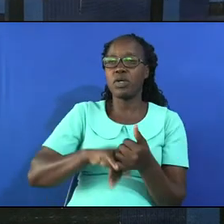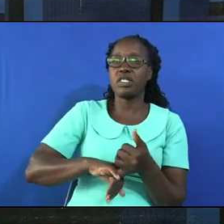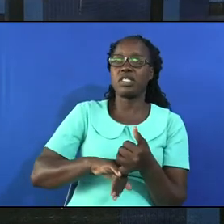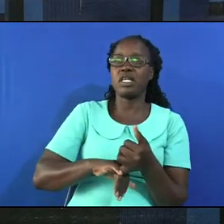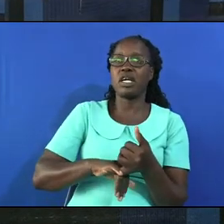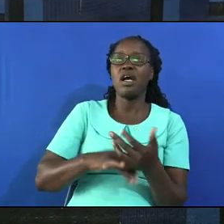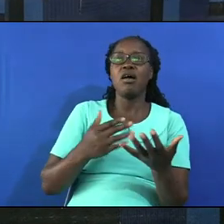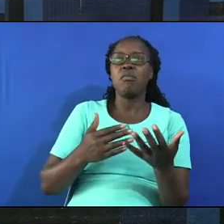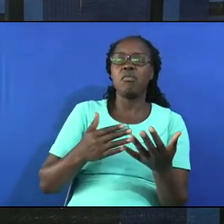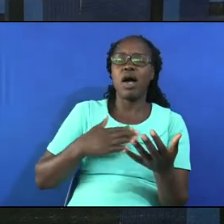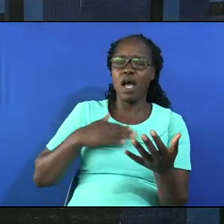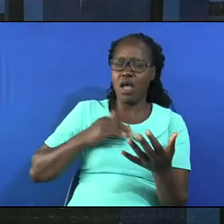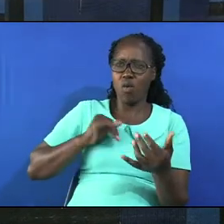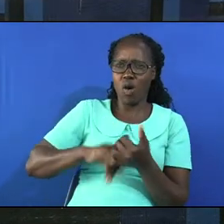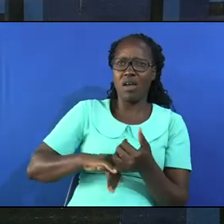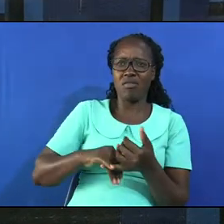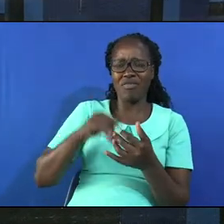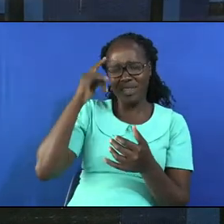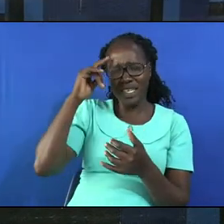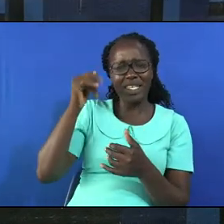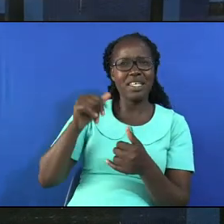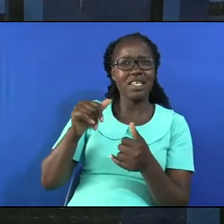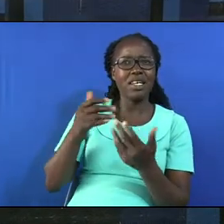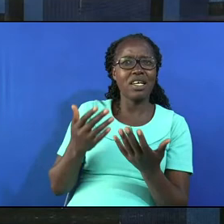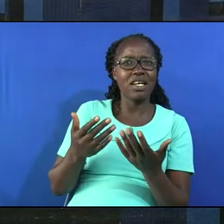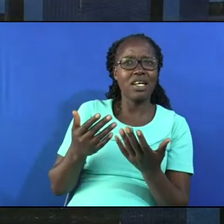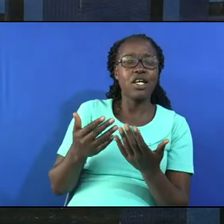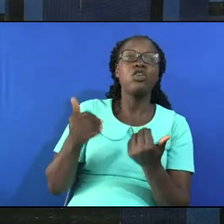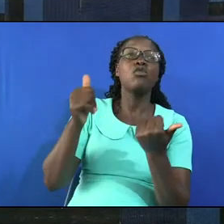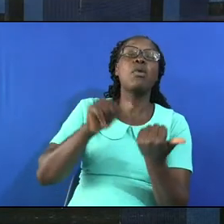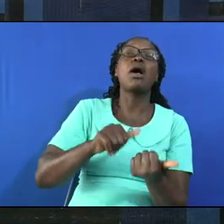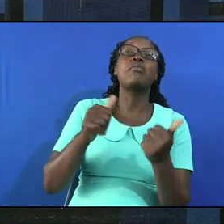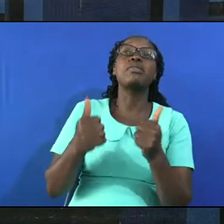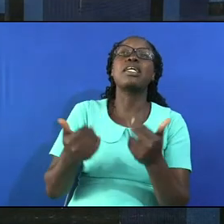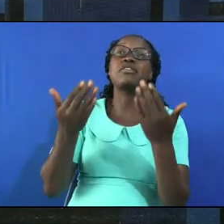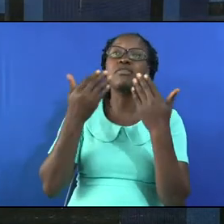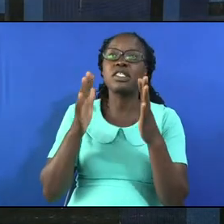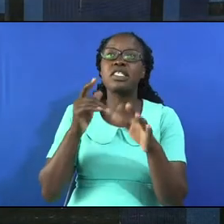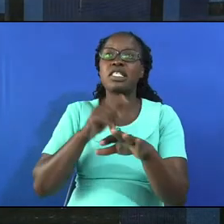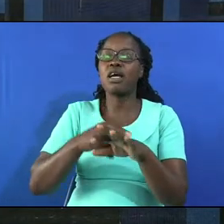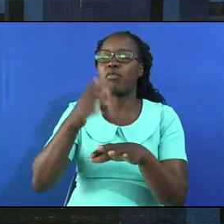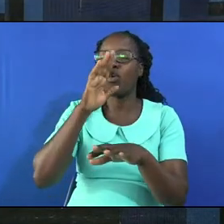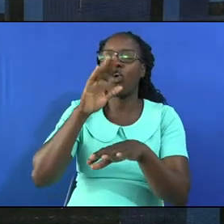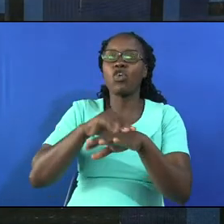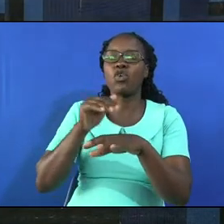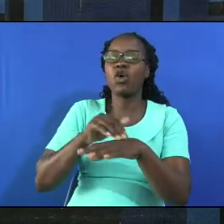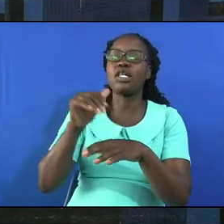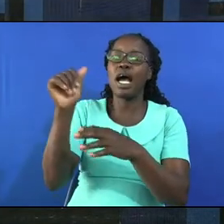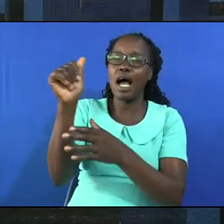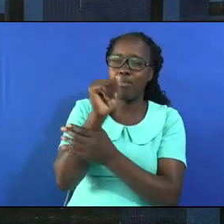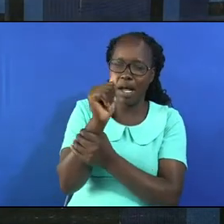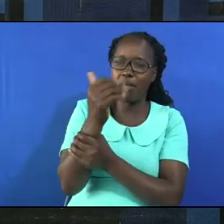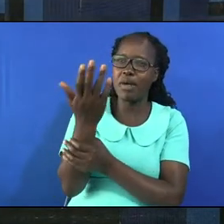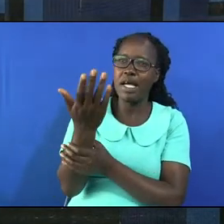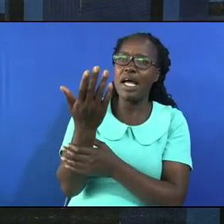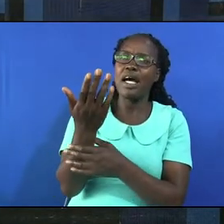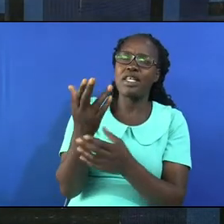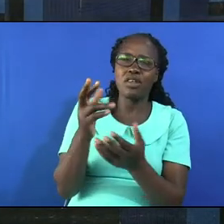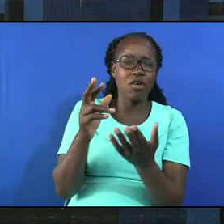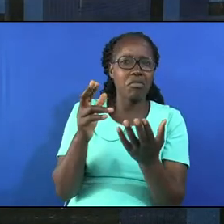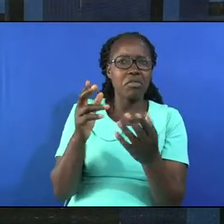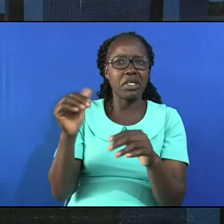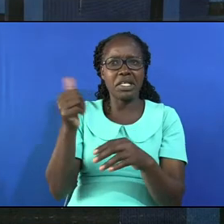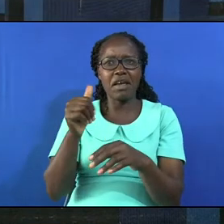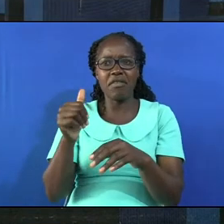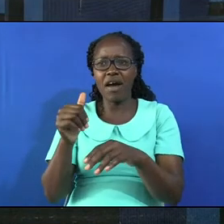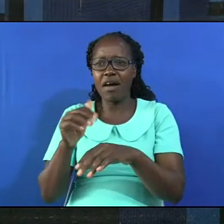She's still thinking about it. Get baptized. When God called Abraham, he made no reference